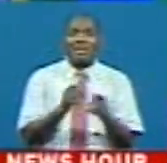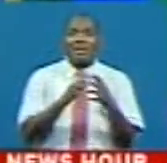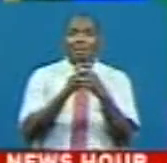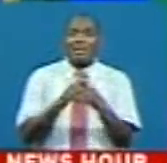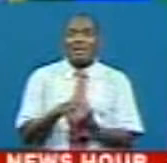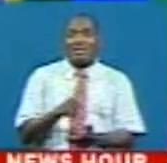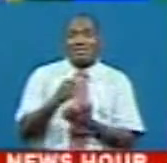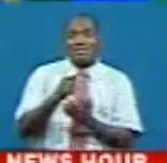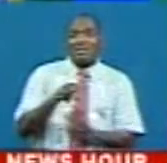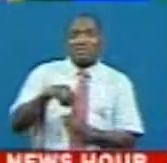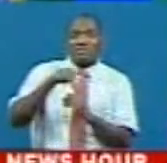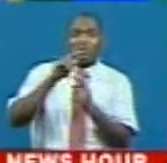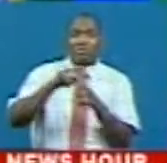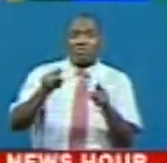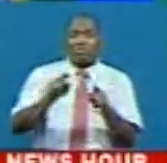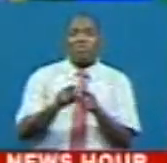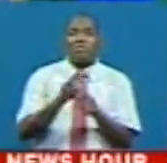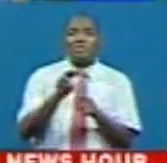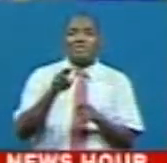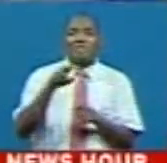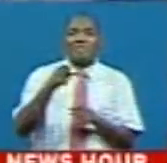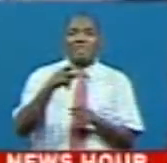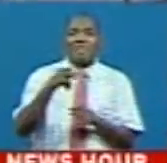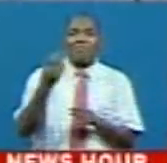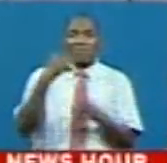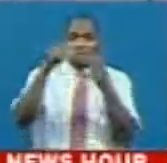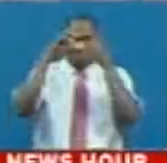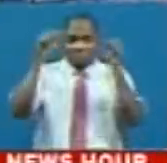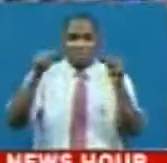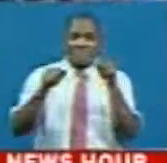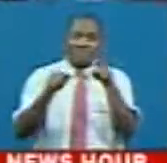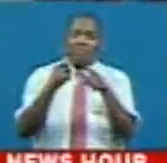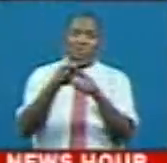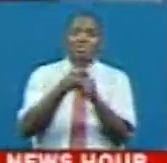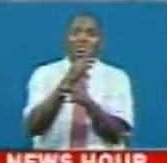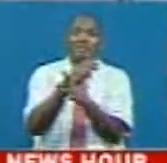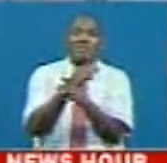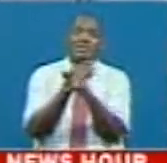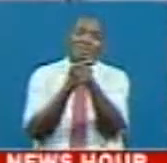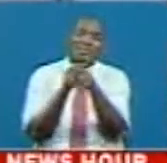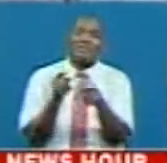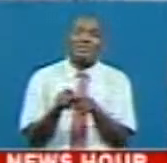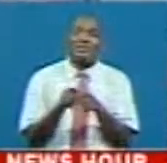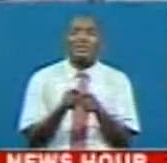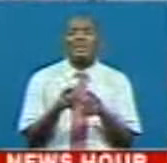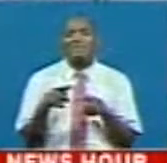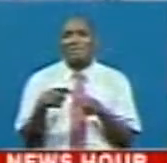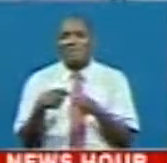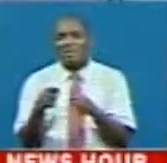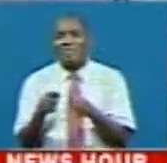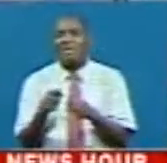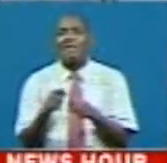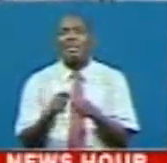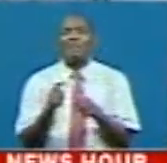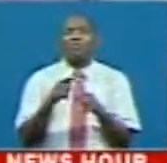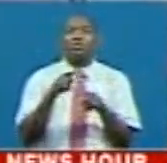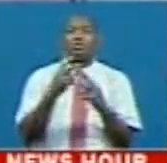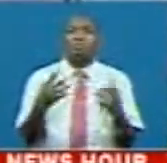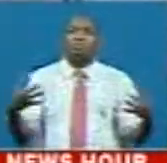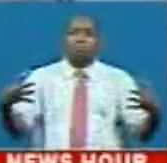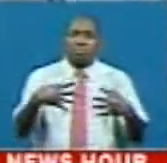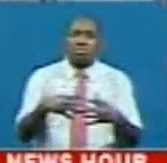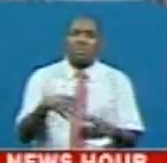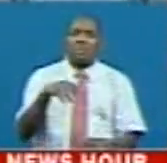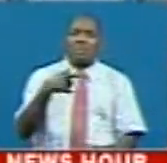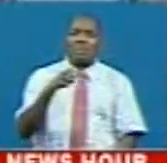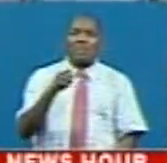UN Special Envoy for Western Sahara, former President of Germany, Mr. Horst Köhler, managed to bring the protagonists together